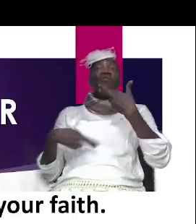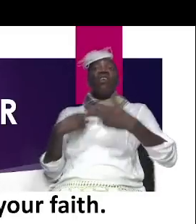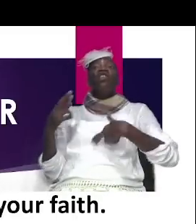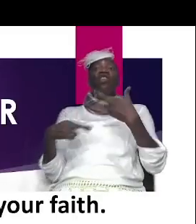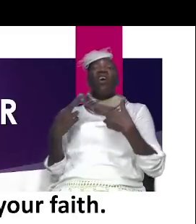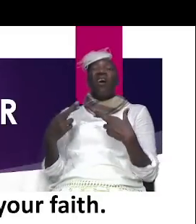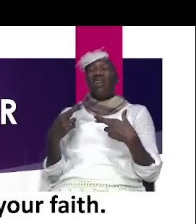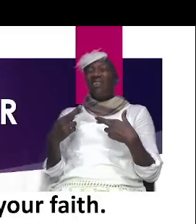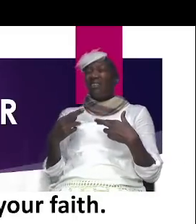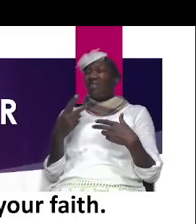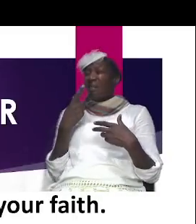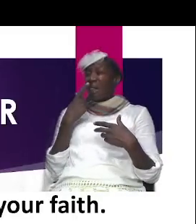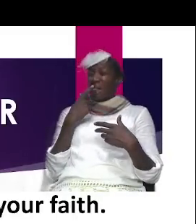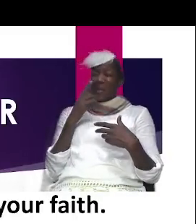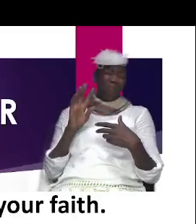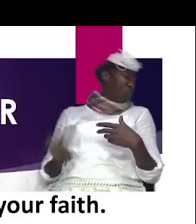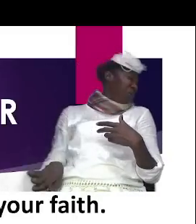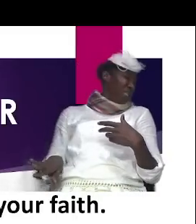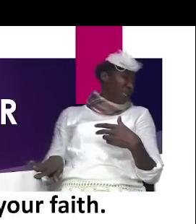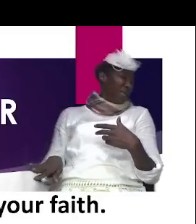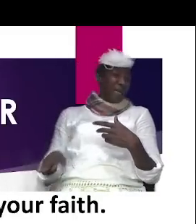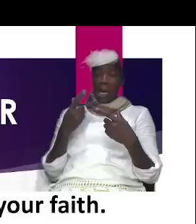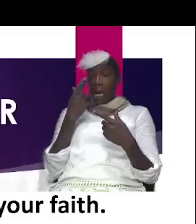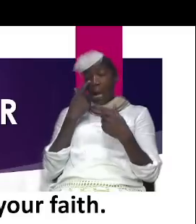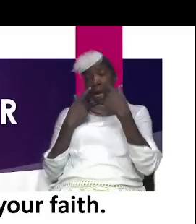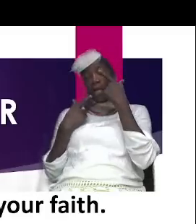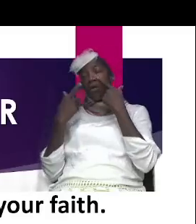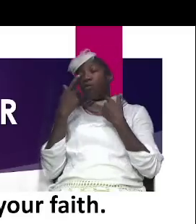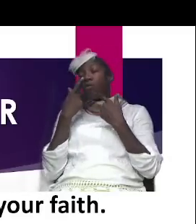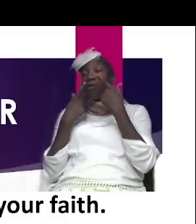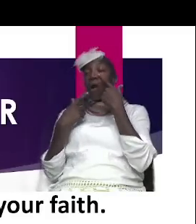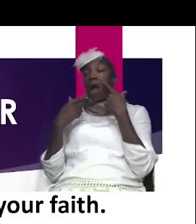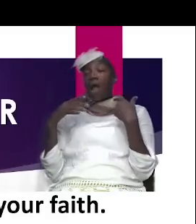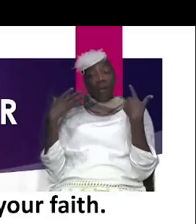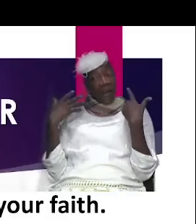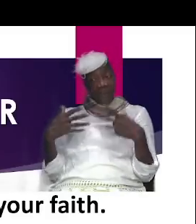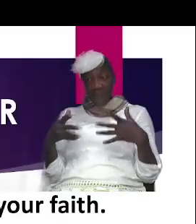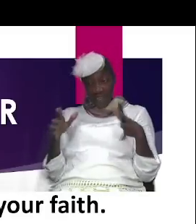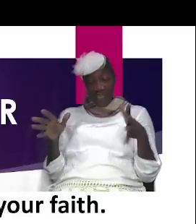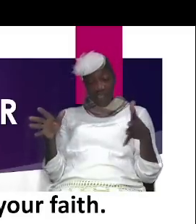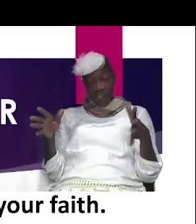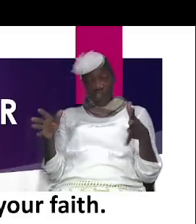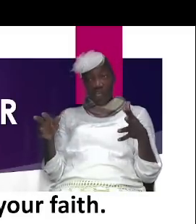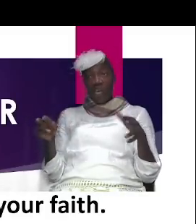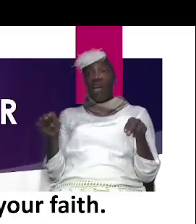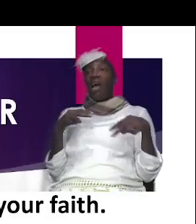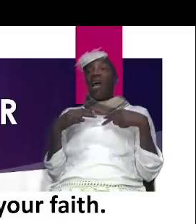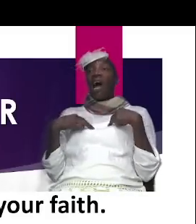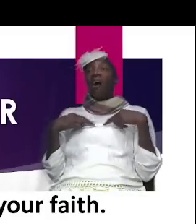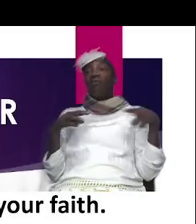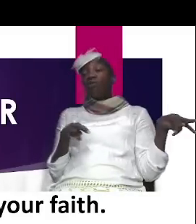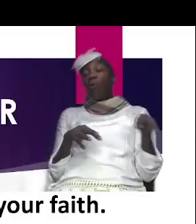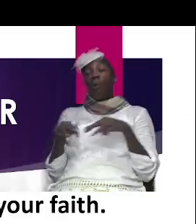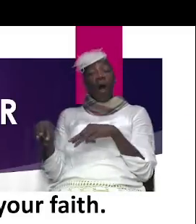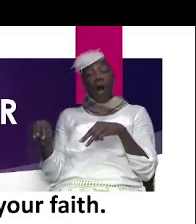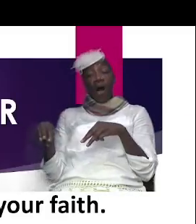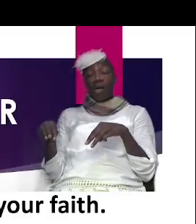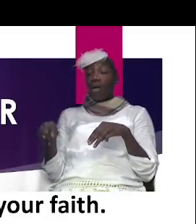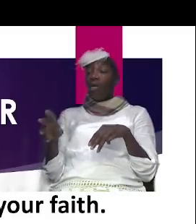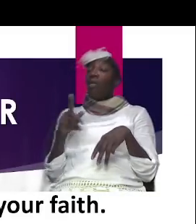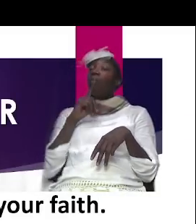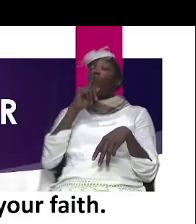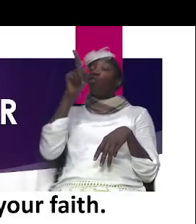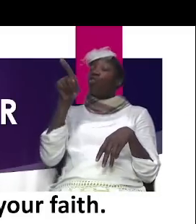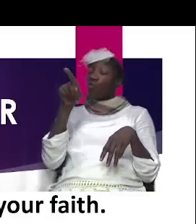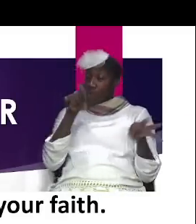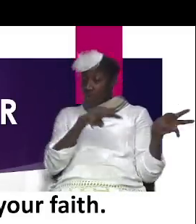bitter, even though you may shed tears at the end of the day. If you have to walk, you're going to have to walk. But make sure that when you